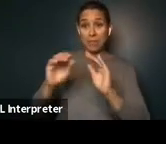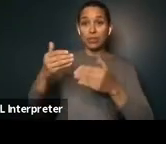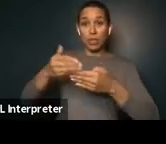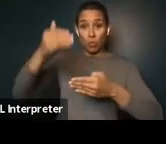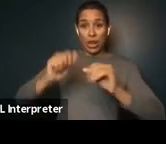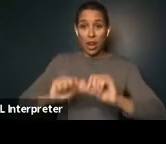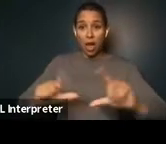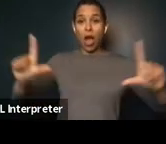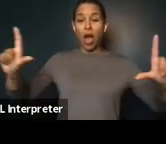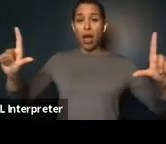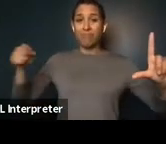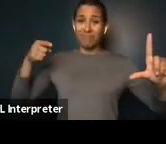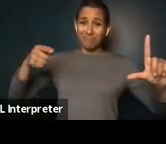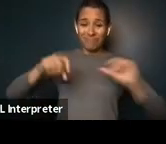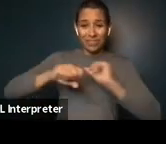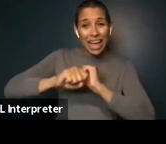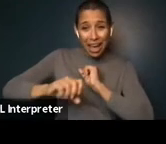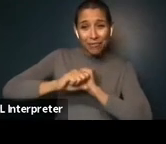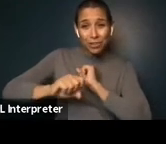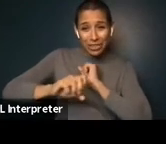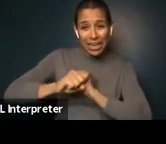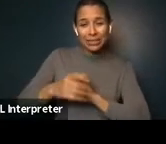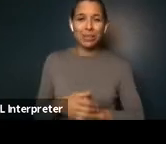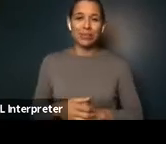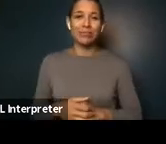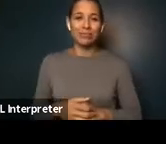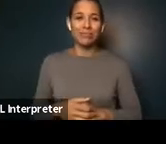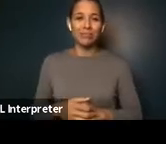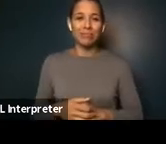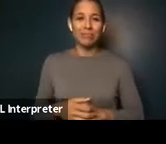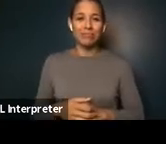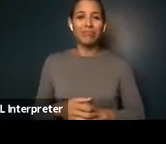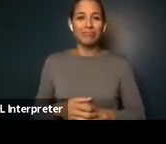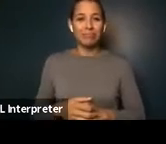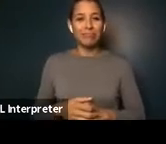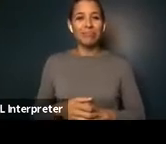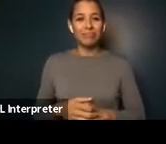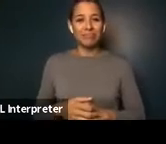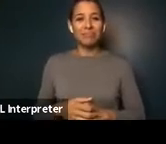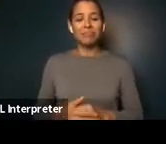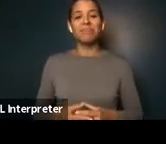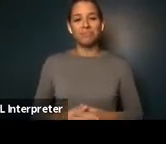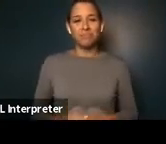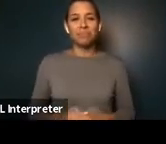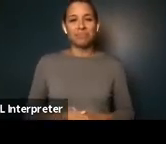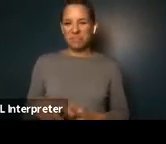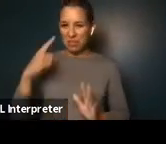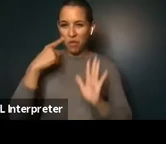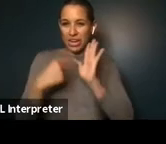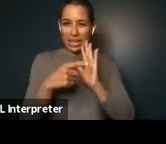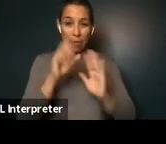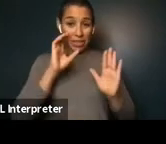that's, that's what these, that disorientation is like, for example, this image that you're seeing right now